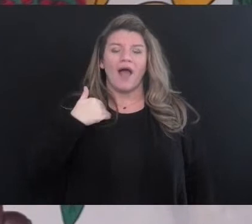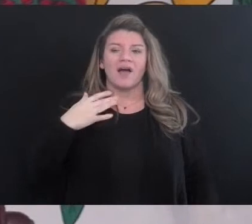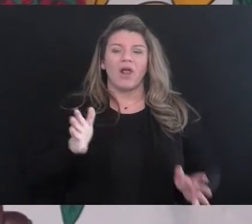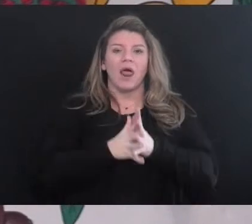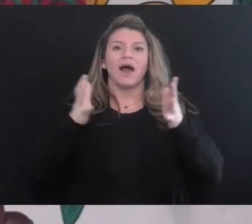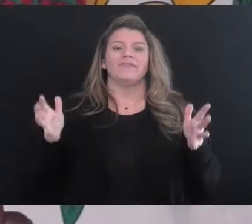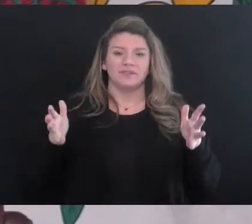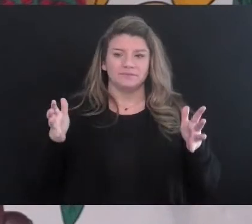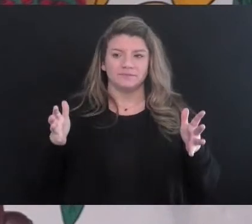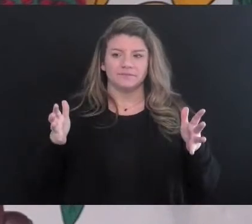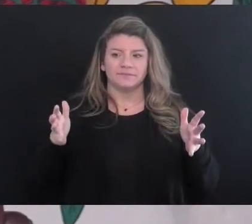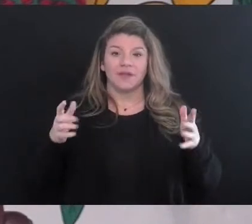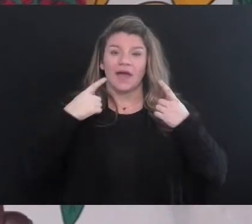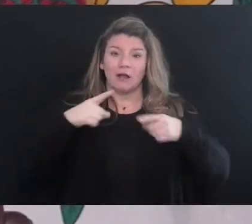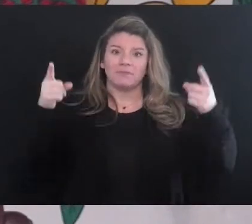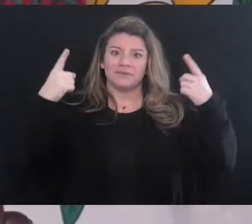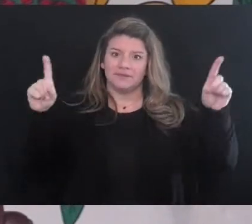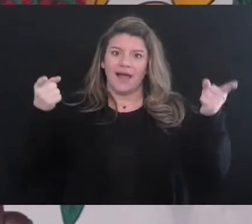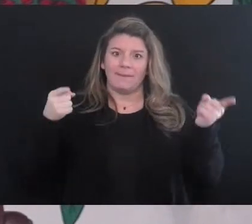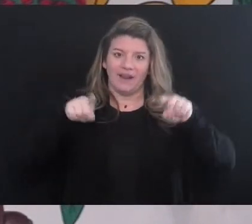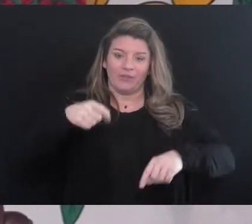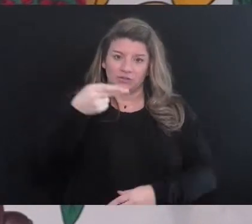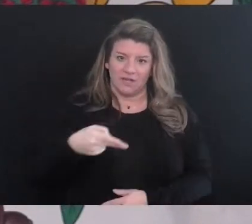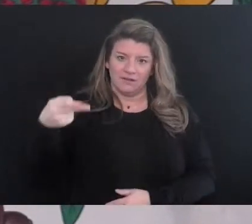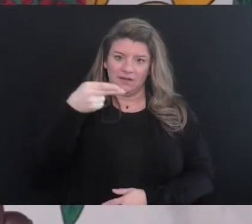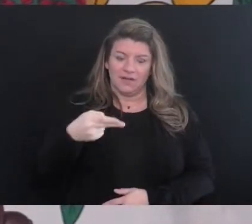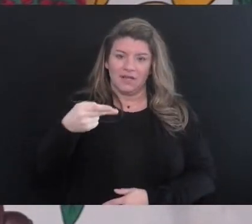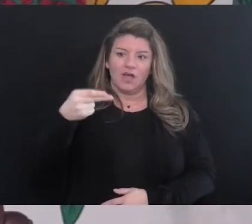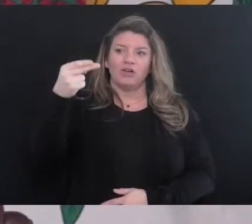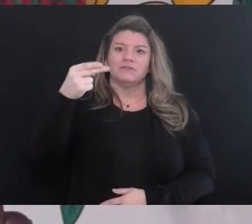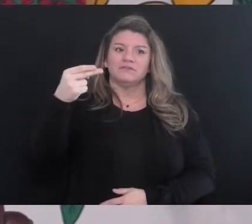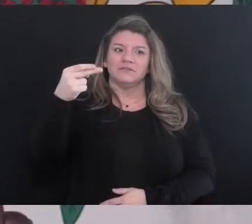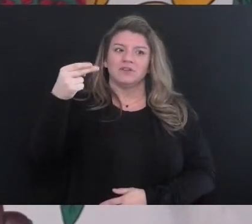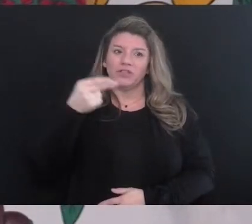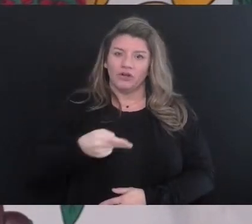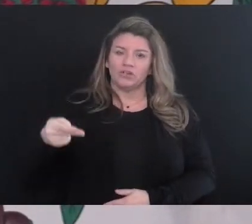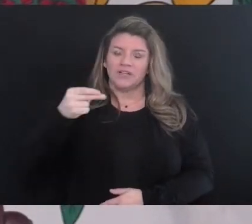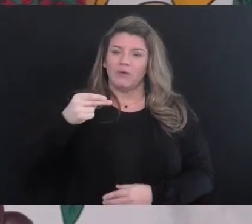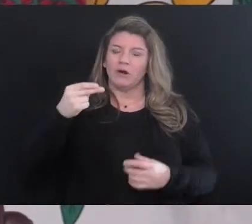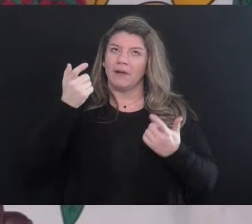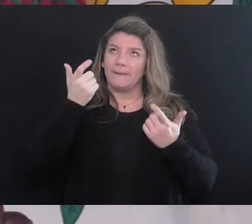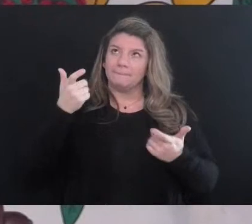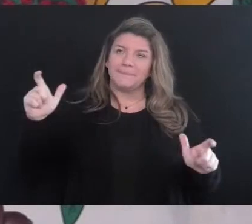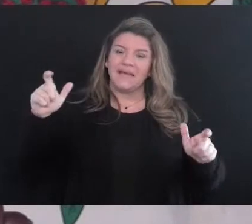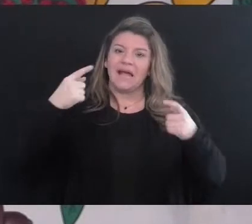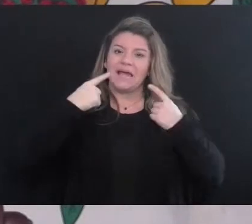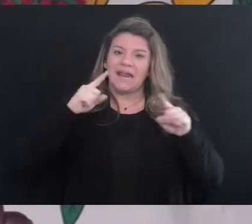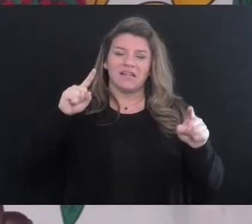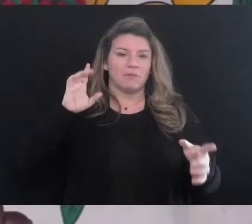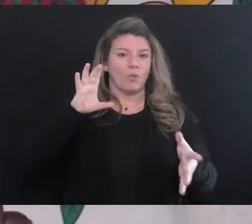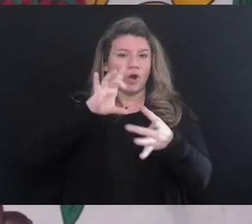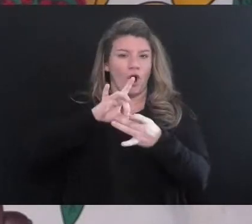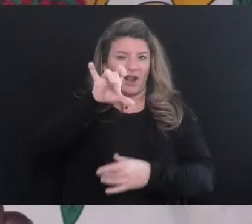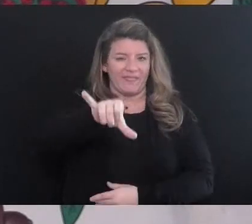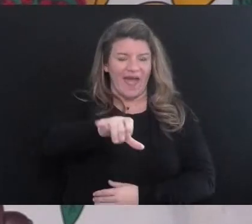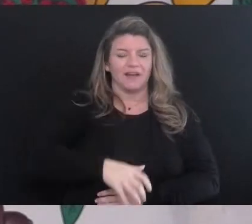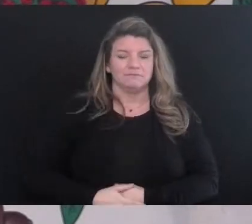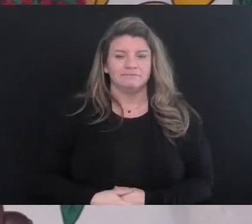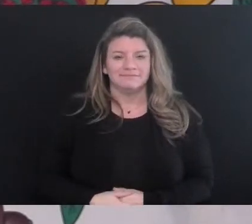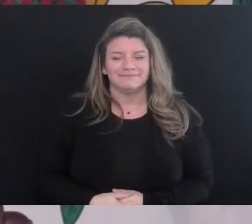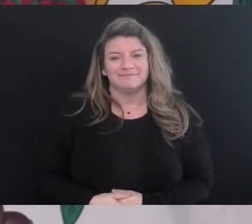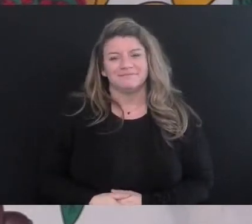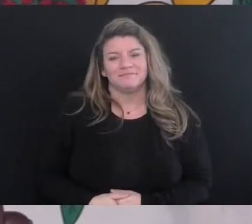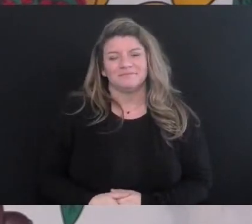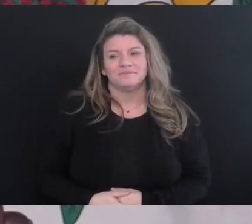of announcements and everything. Thursday we're hoping to make a great big announcement in regard to that. But nevertheless,